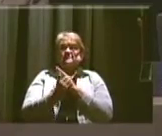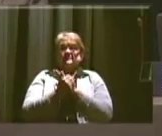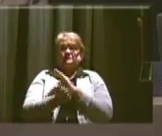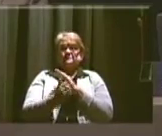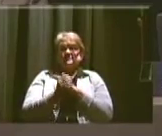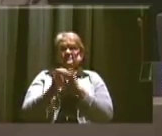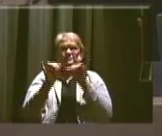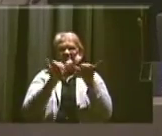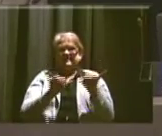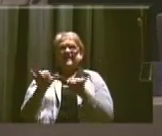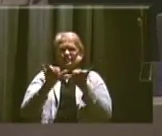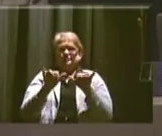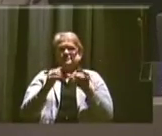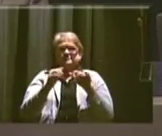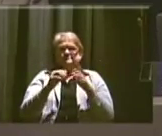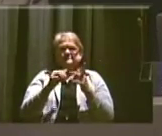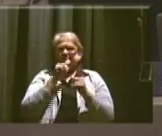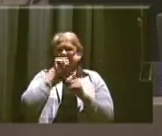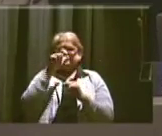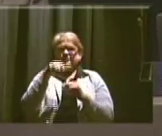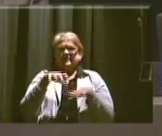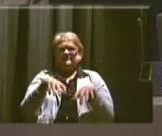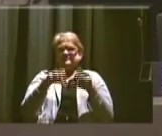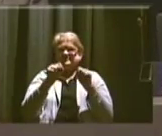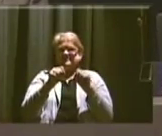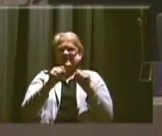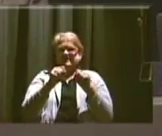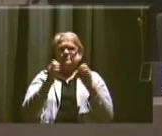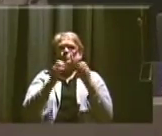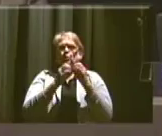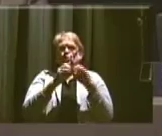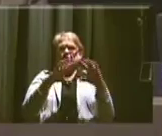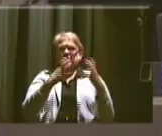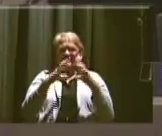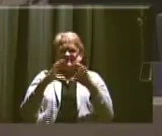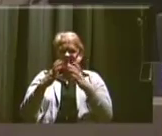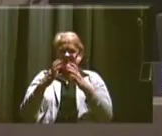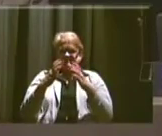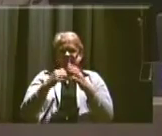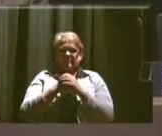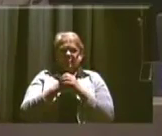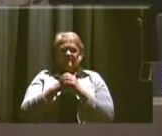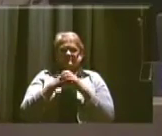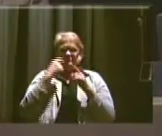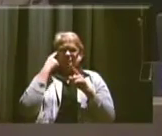standard is, they don't have to take additional courses. And I think you said that was